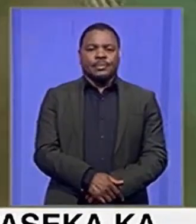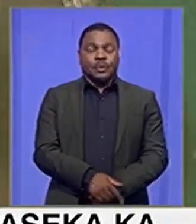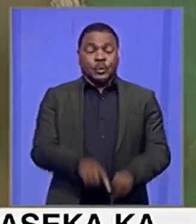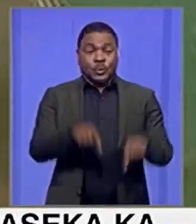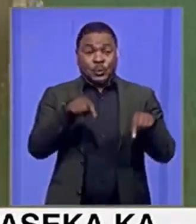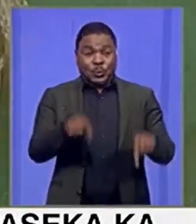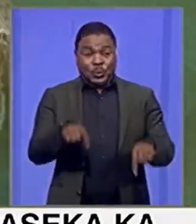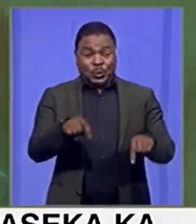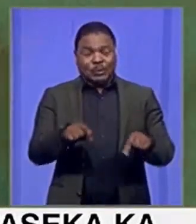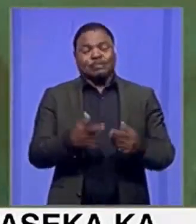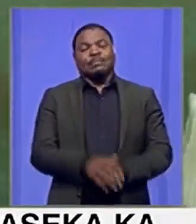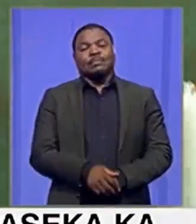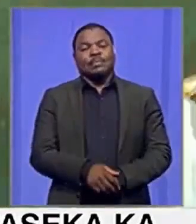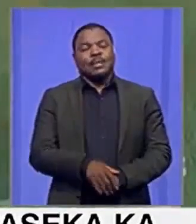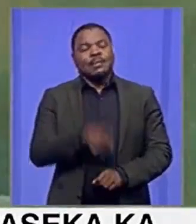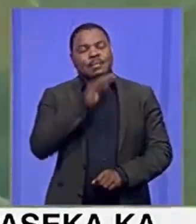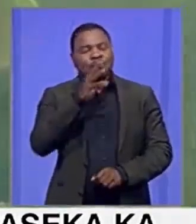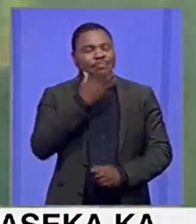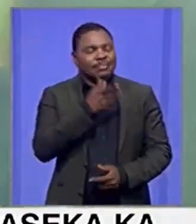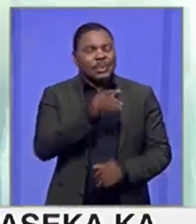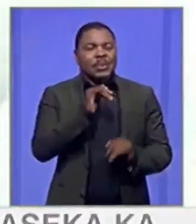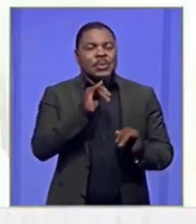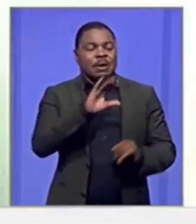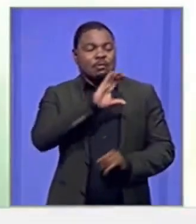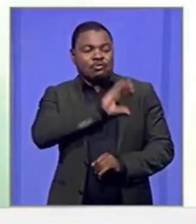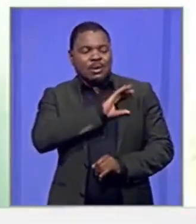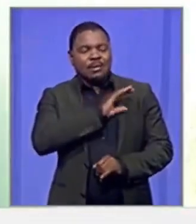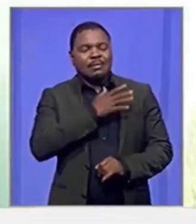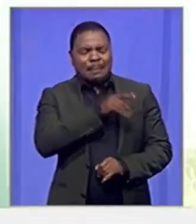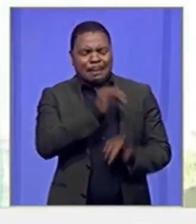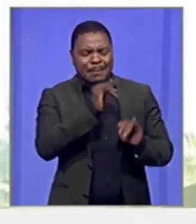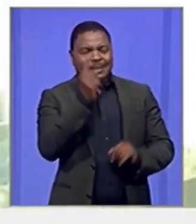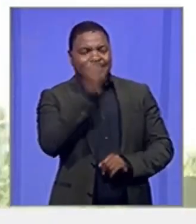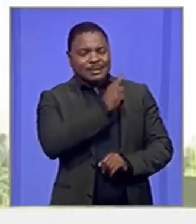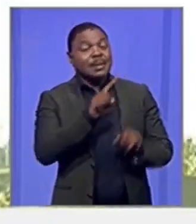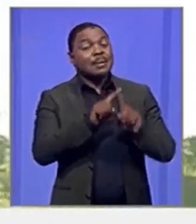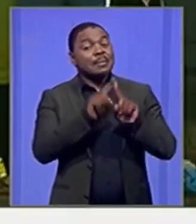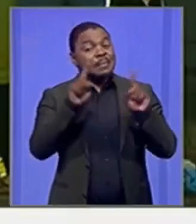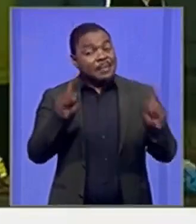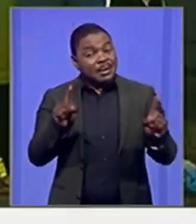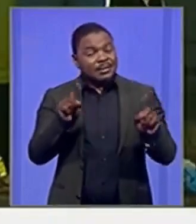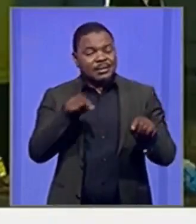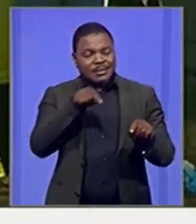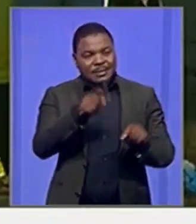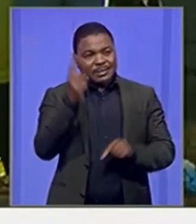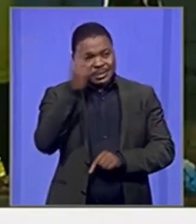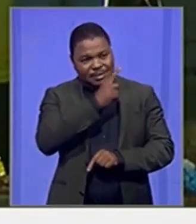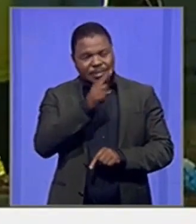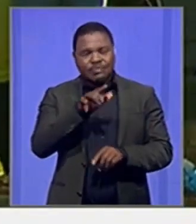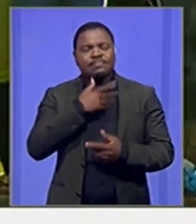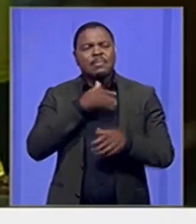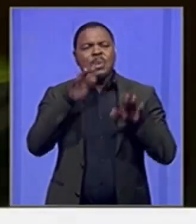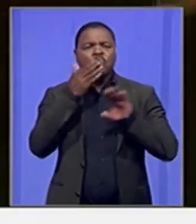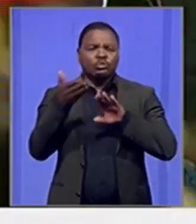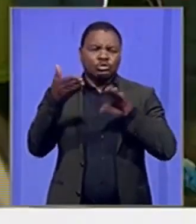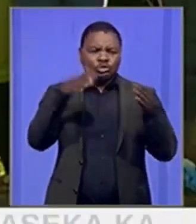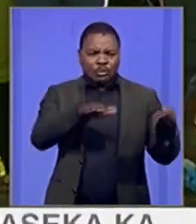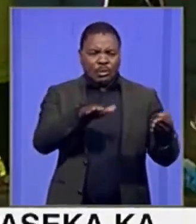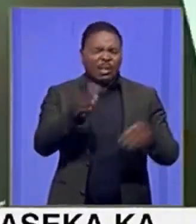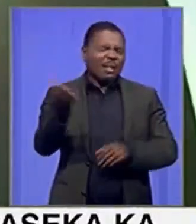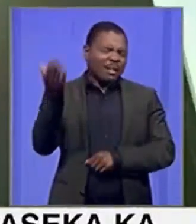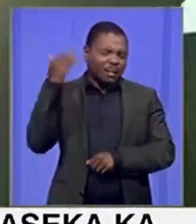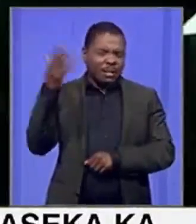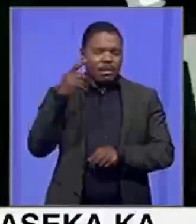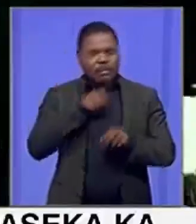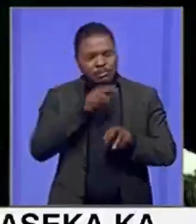Letšatši la lekgono ke segopotšo se sebe historing ya sedumedi. Le ge go le bjalo letšatši le le šomišwa go gopola bao ba tlogilego lefaseng la